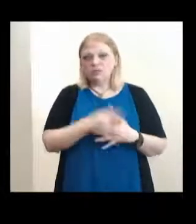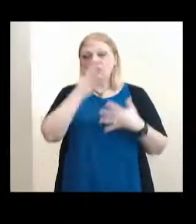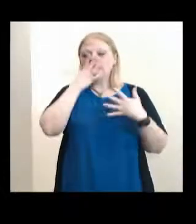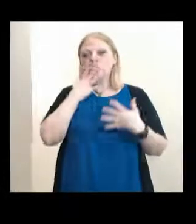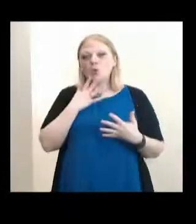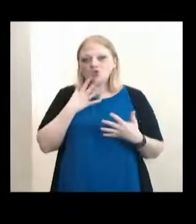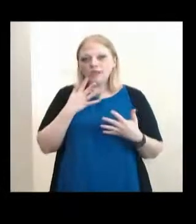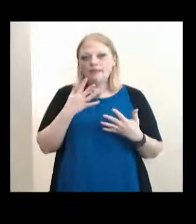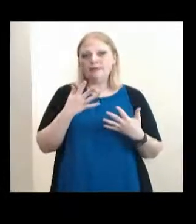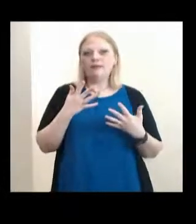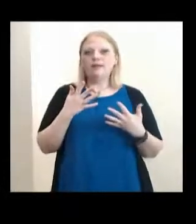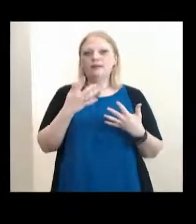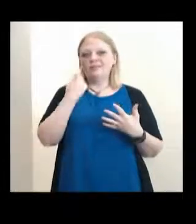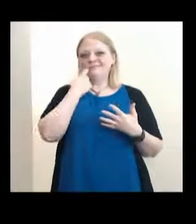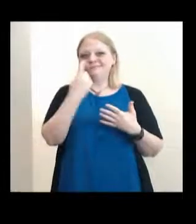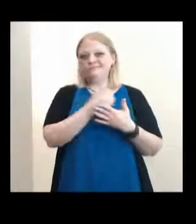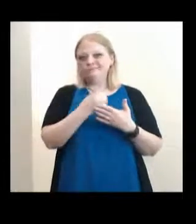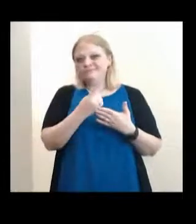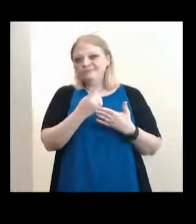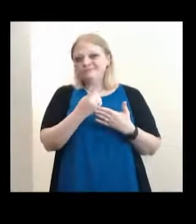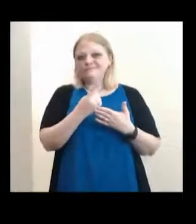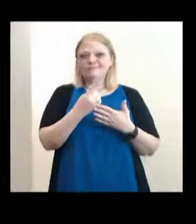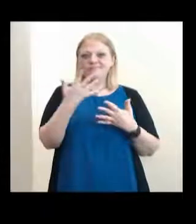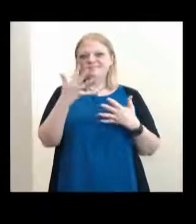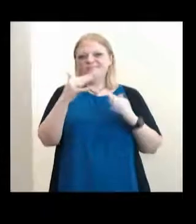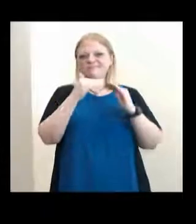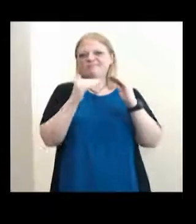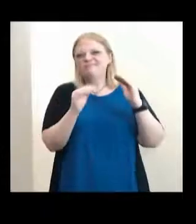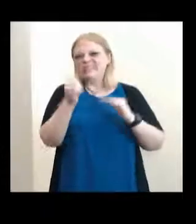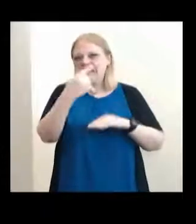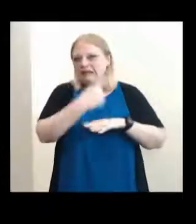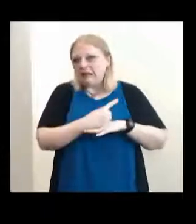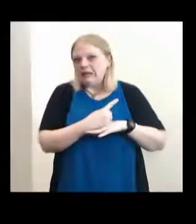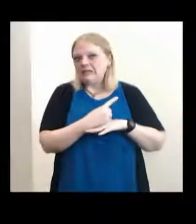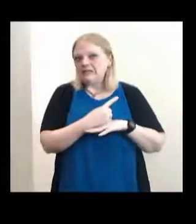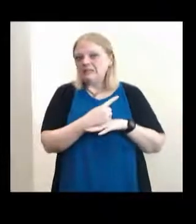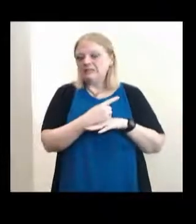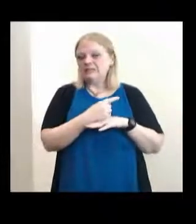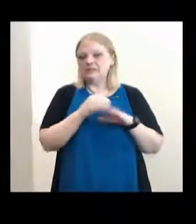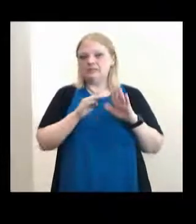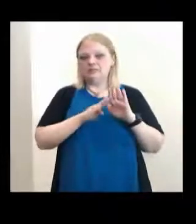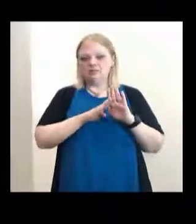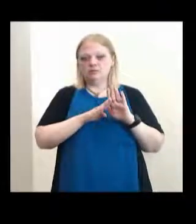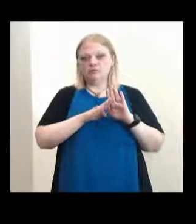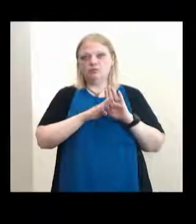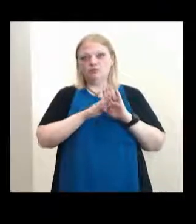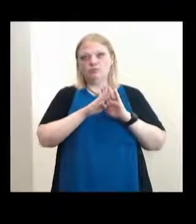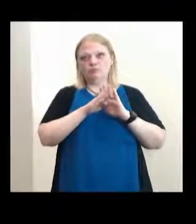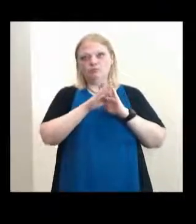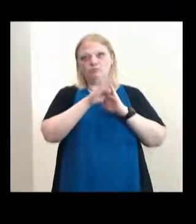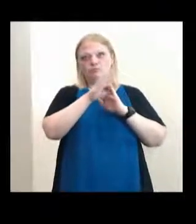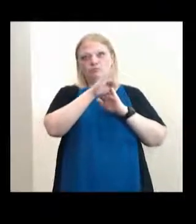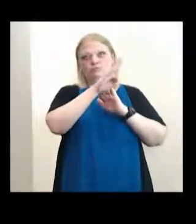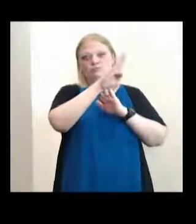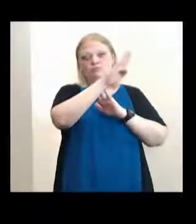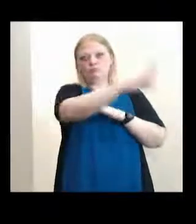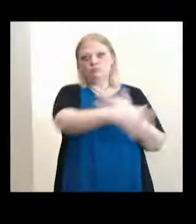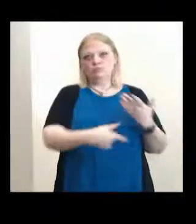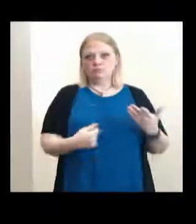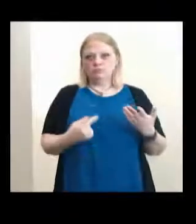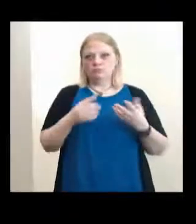in the last week to a little less than 10 days, we've seen a steady increase in the number of